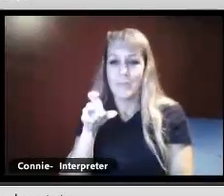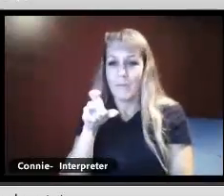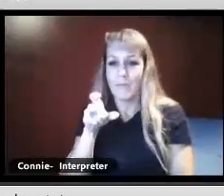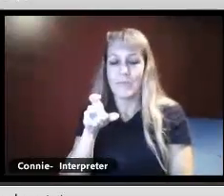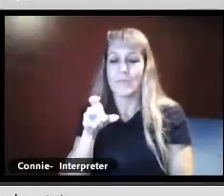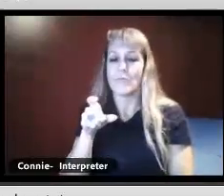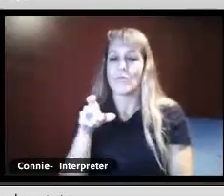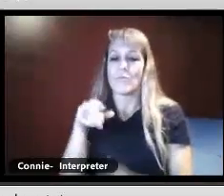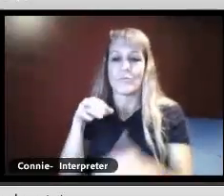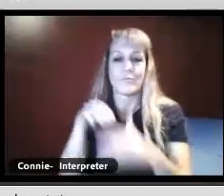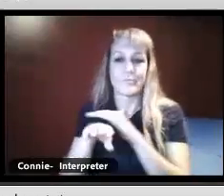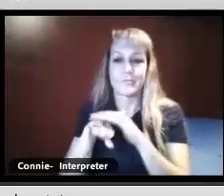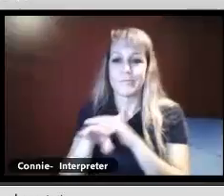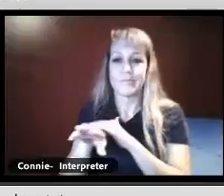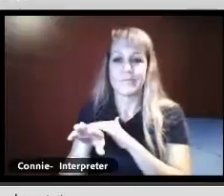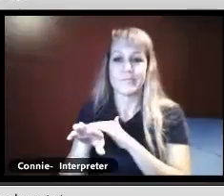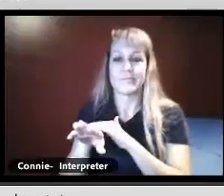into the